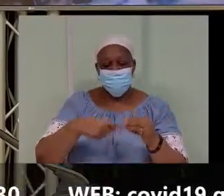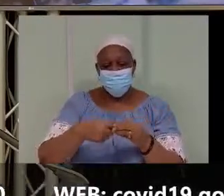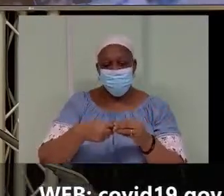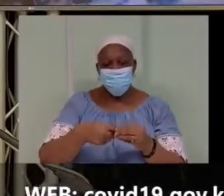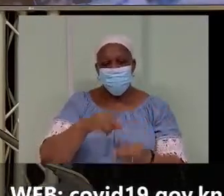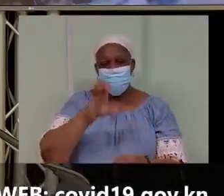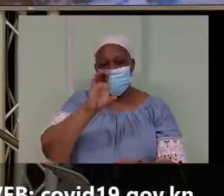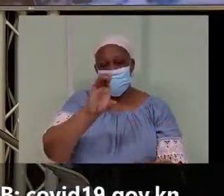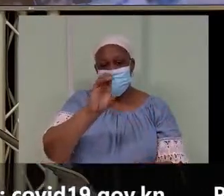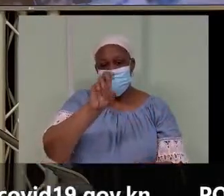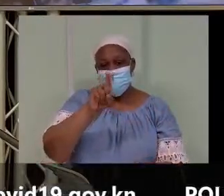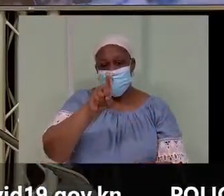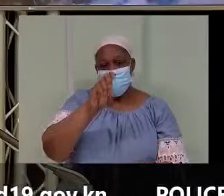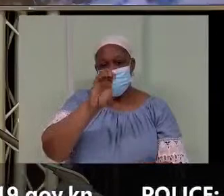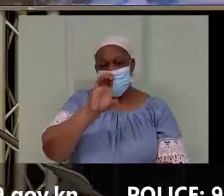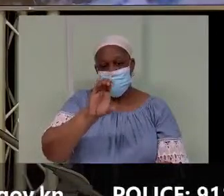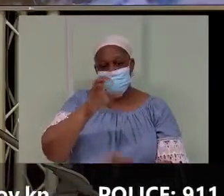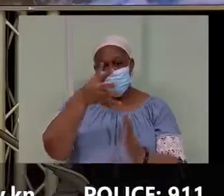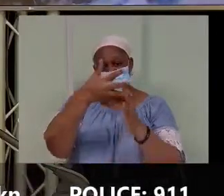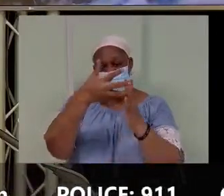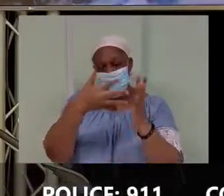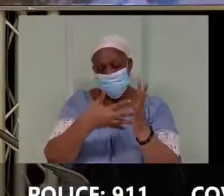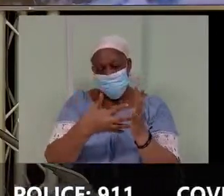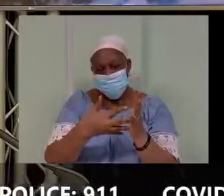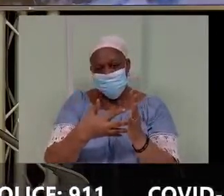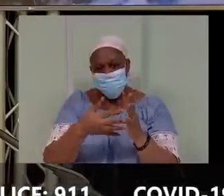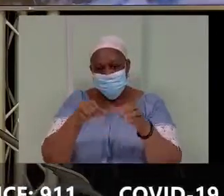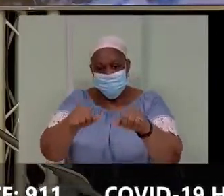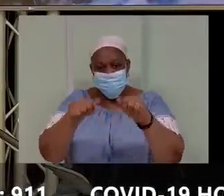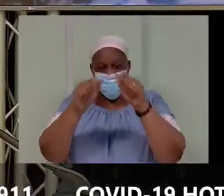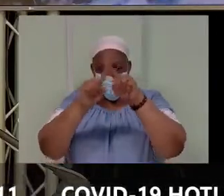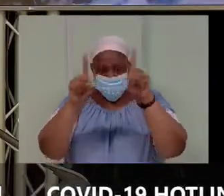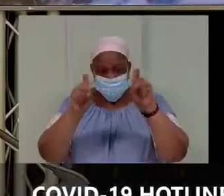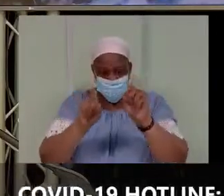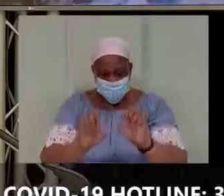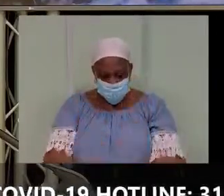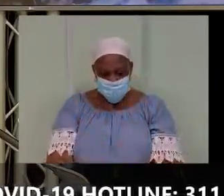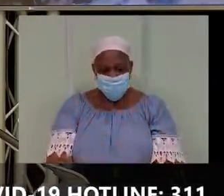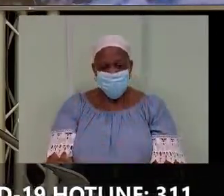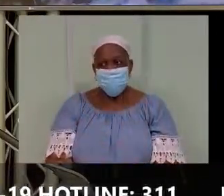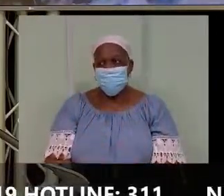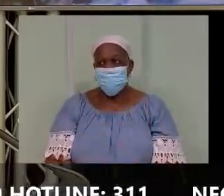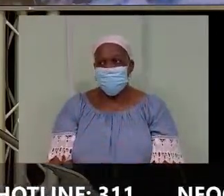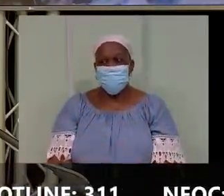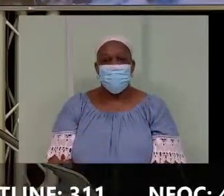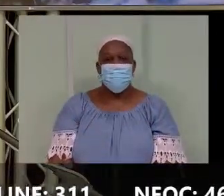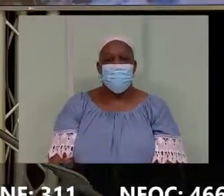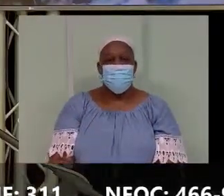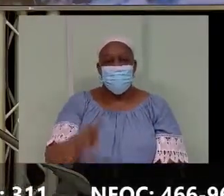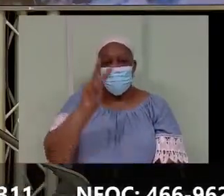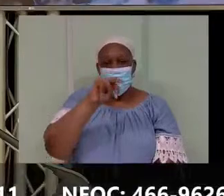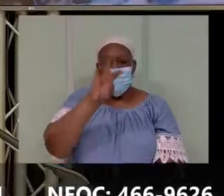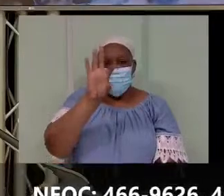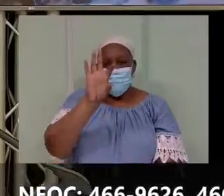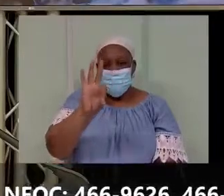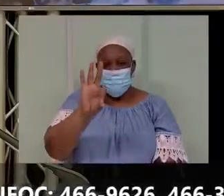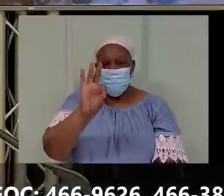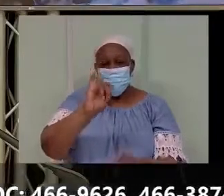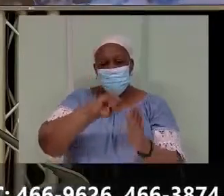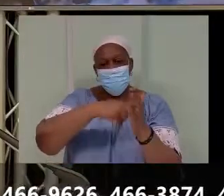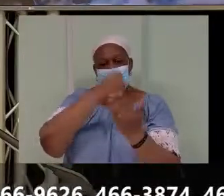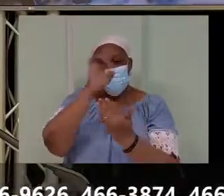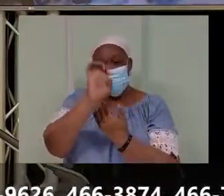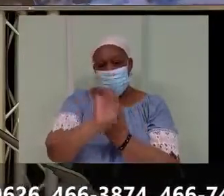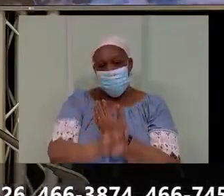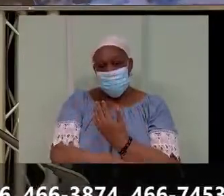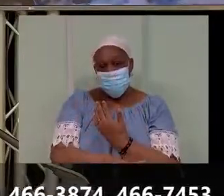exams and the CAPE exams as well. We are quite aware that on the 29th of July, with the